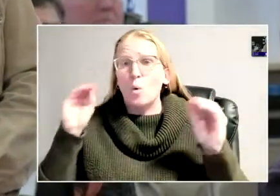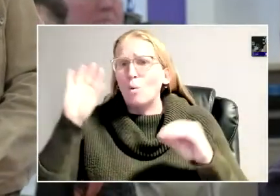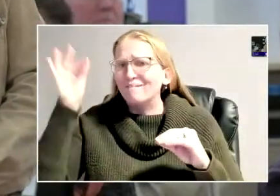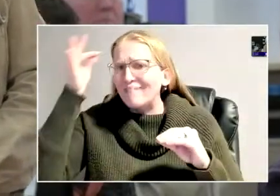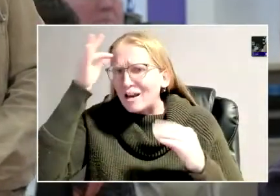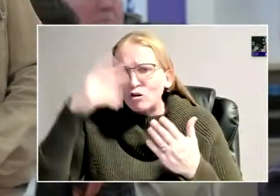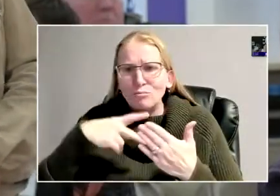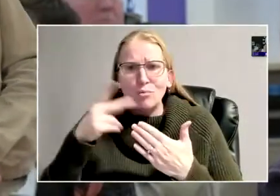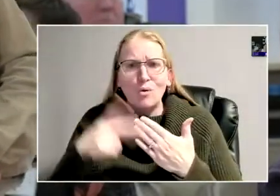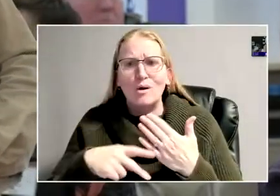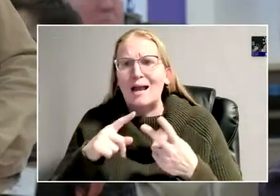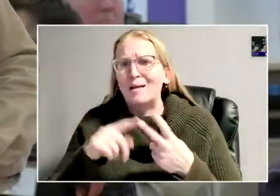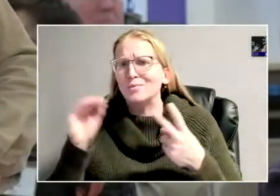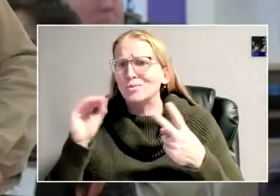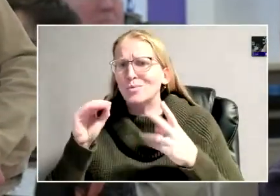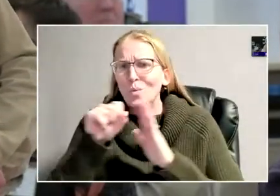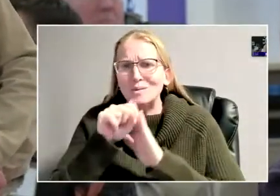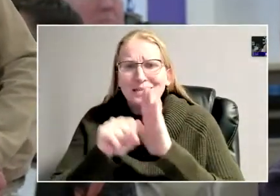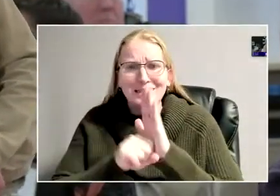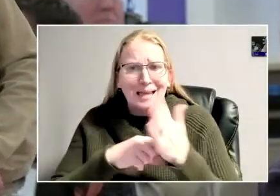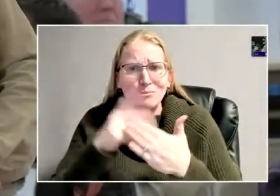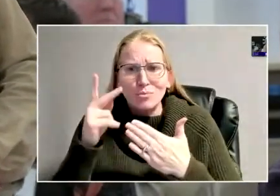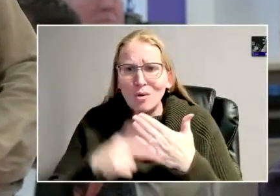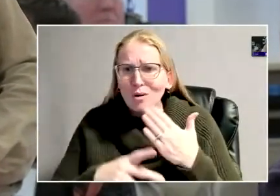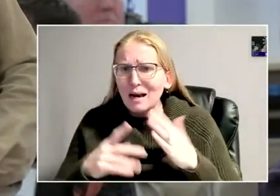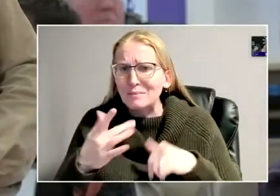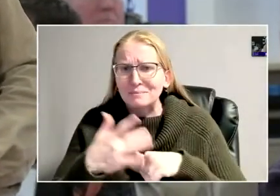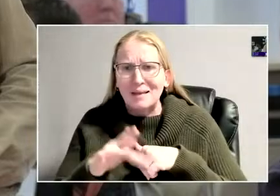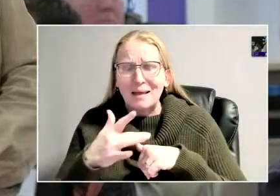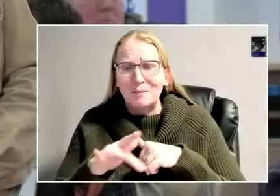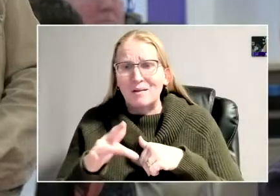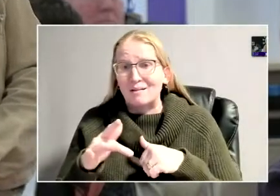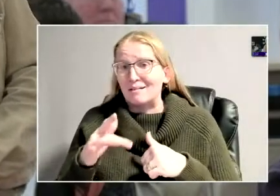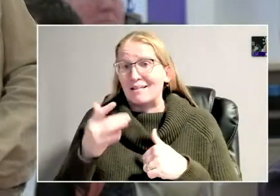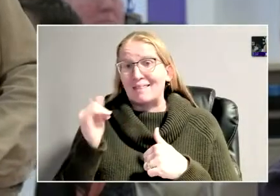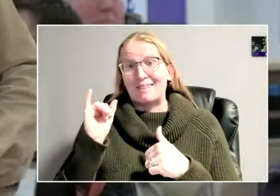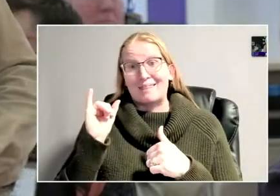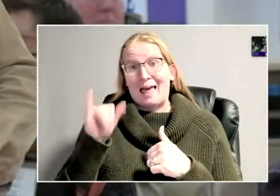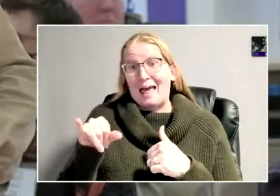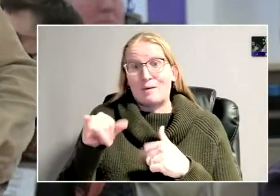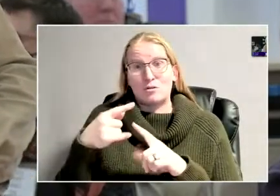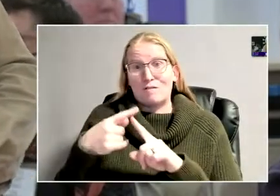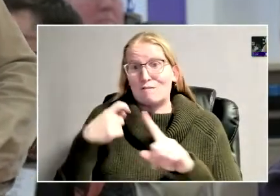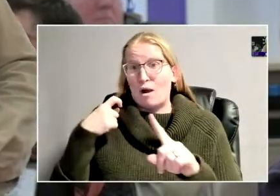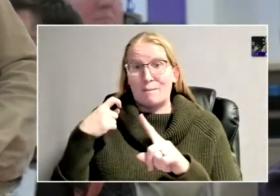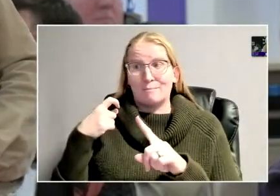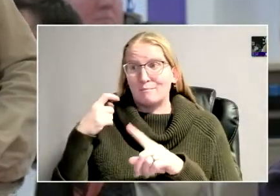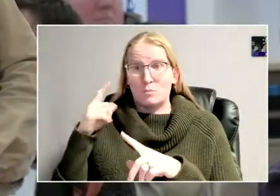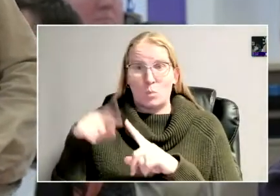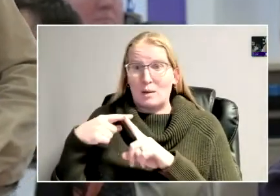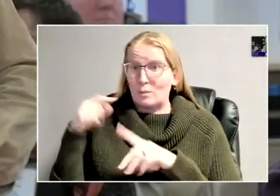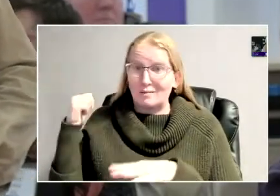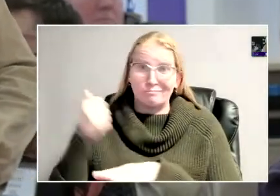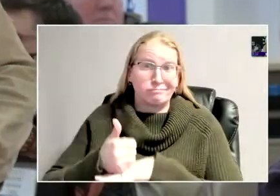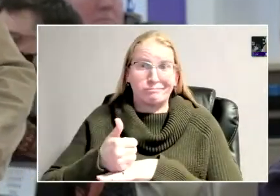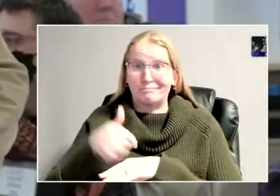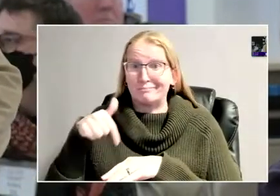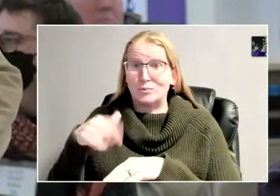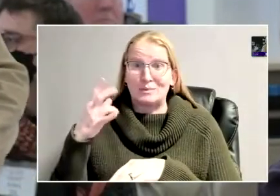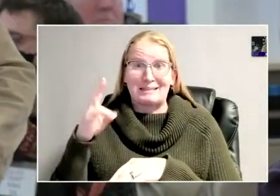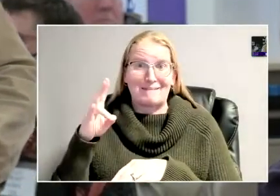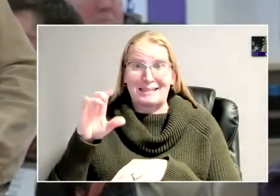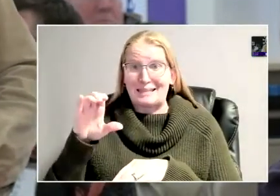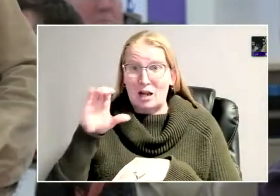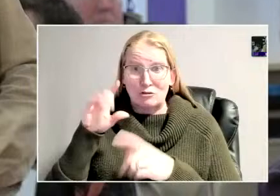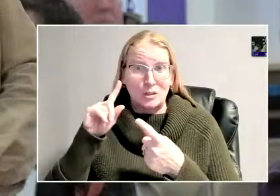State programs and that was from our founding in the early 1700s all the way through the